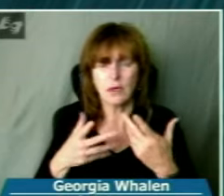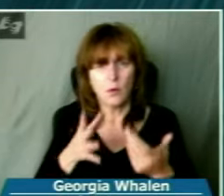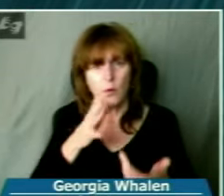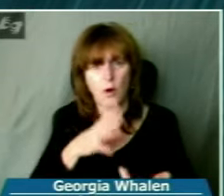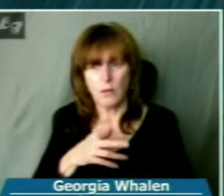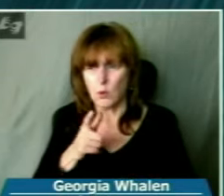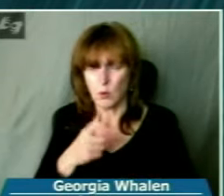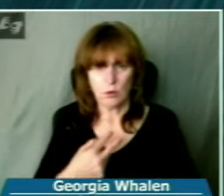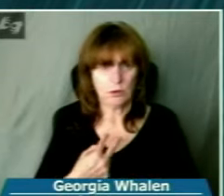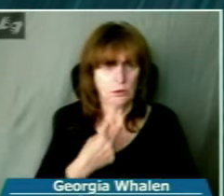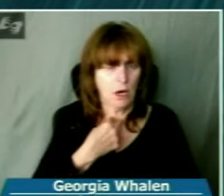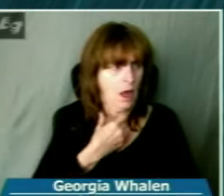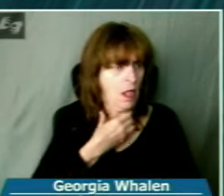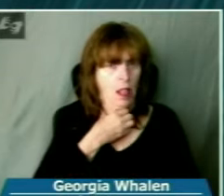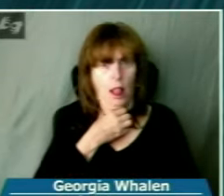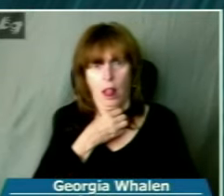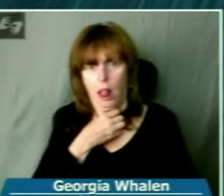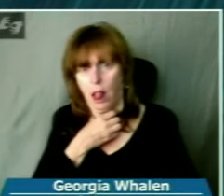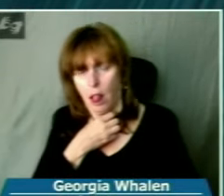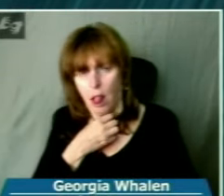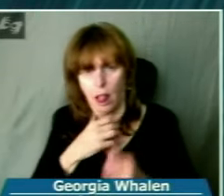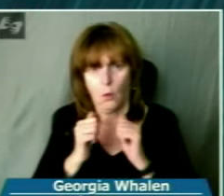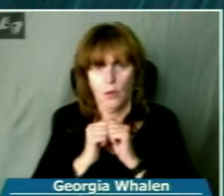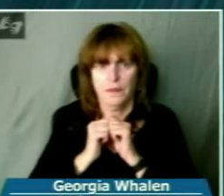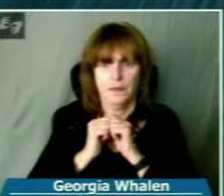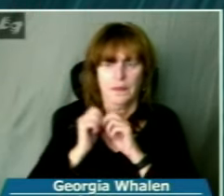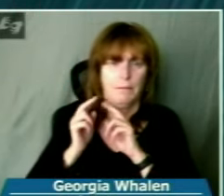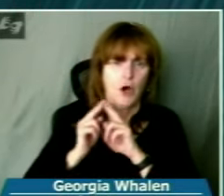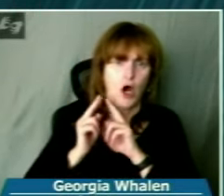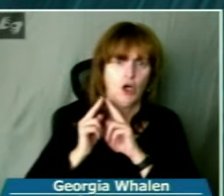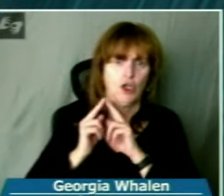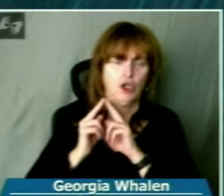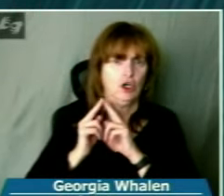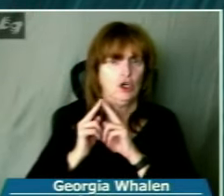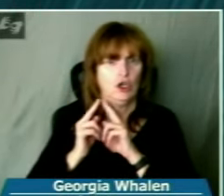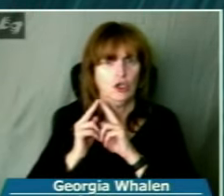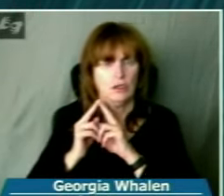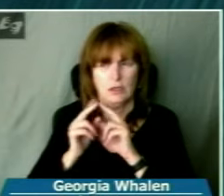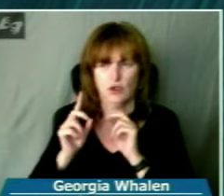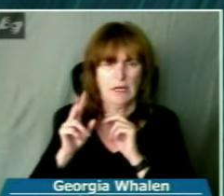at this time. Often they're trapped with their partners. They live in violent